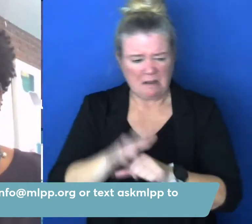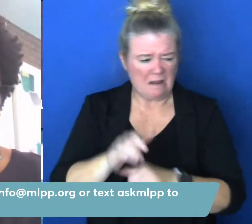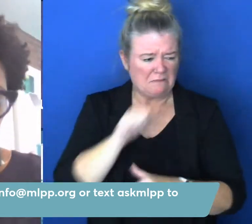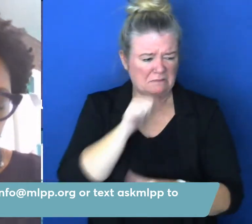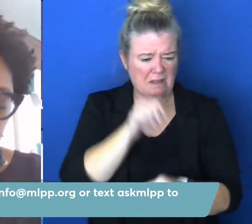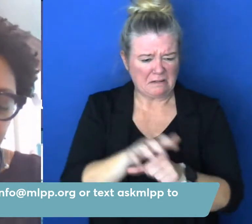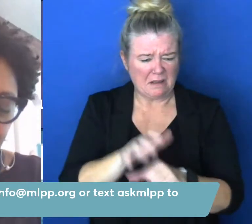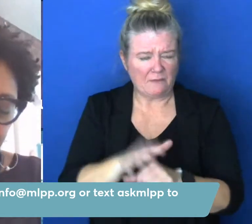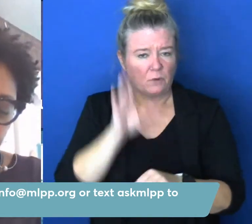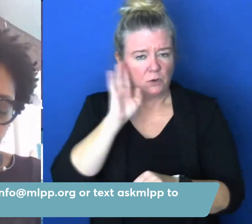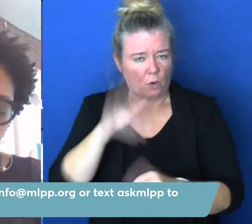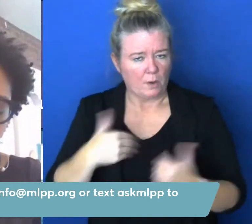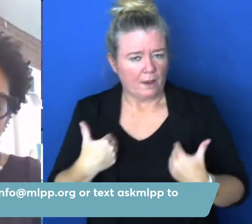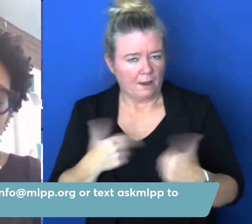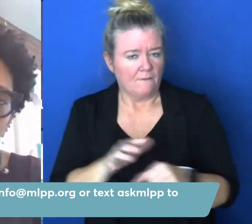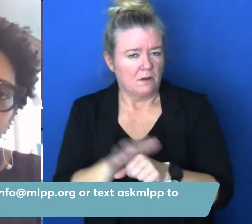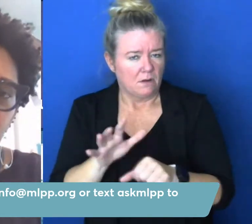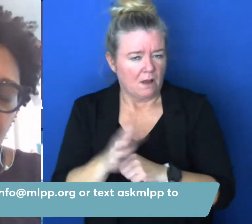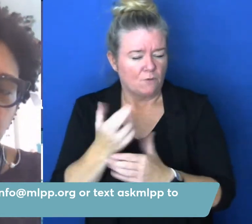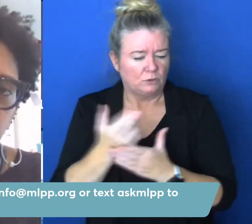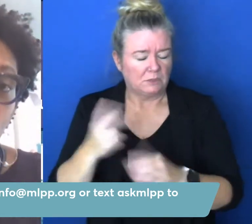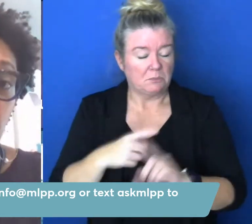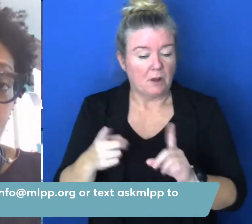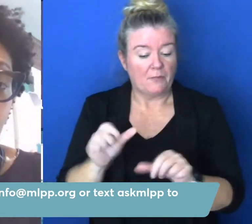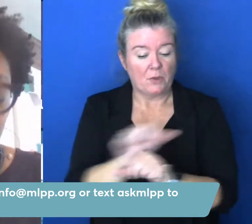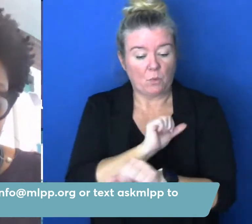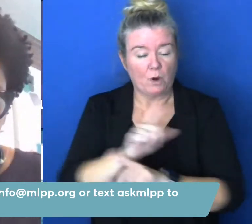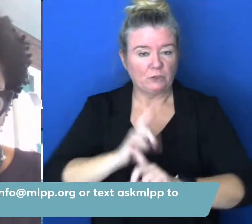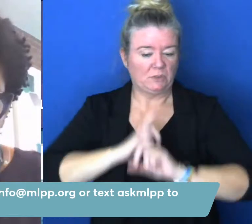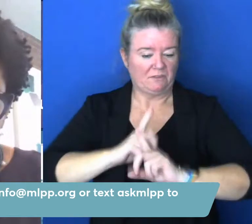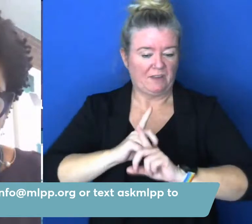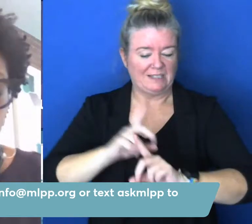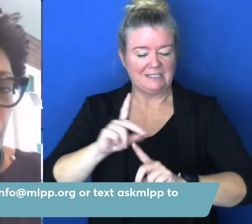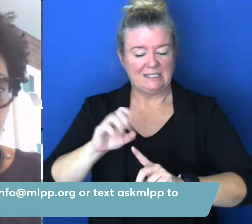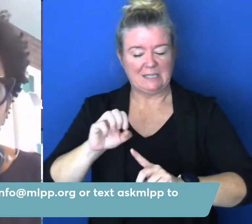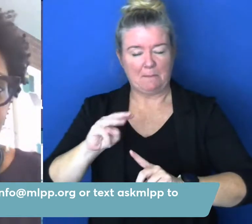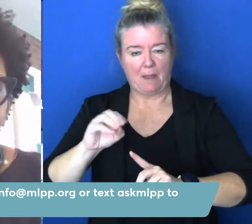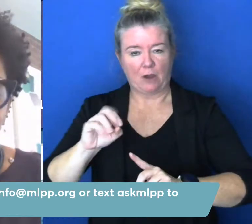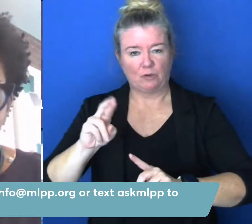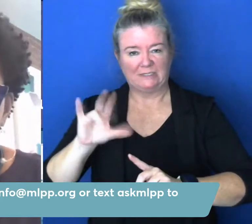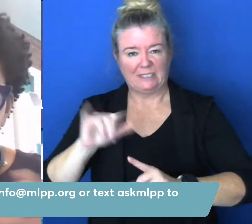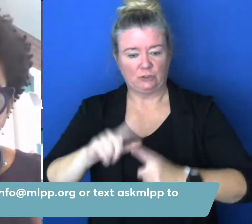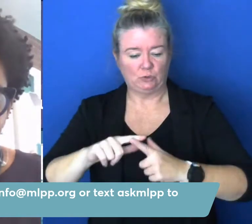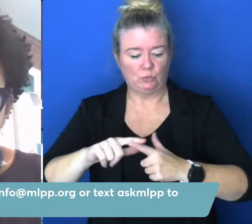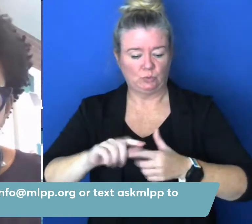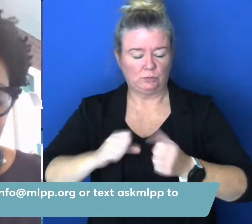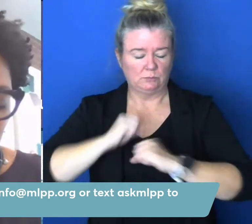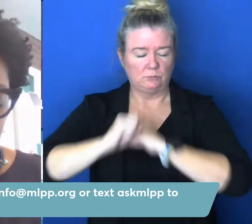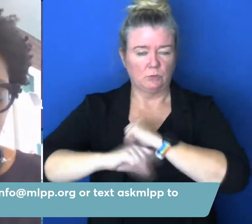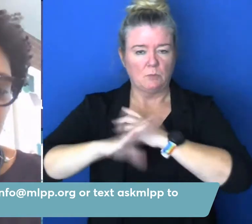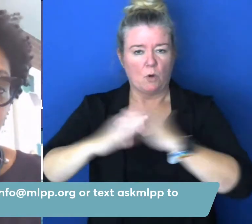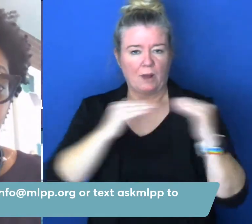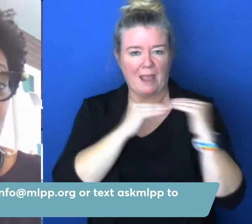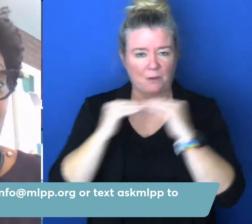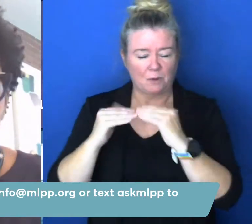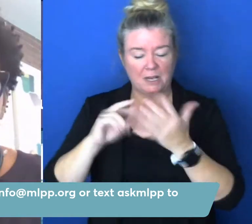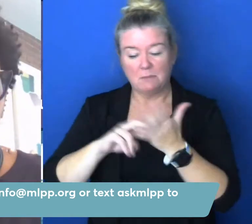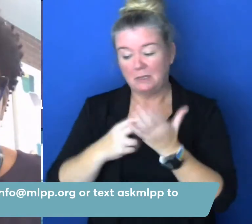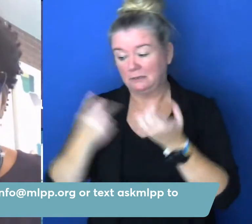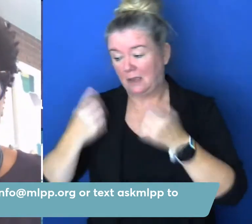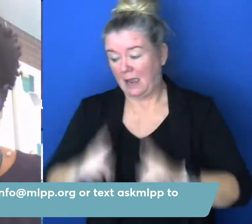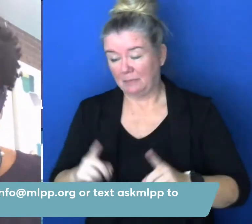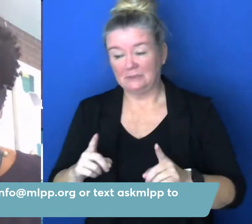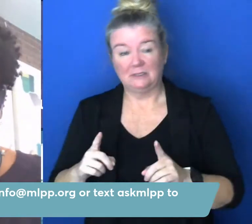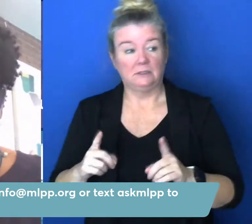we know that there is. The work of defending our democracy and promoting equity doesn't just occur in